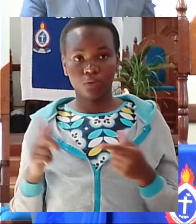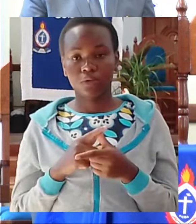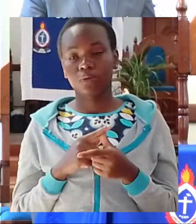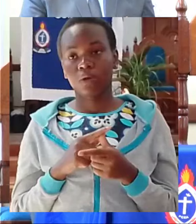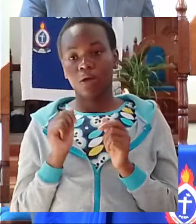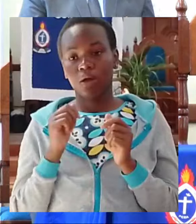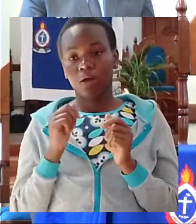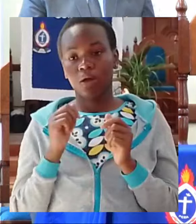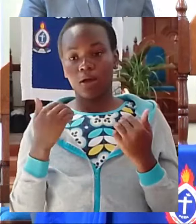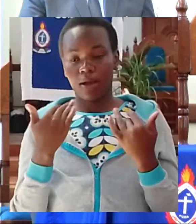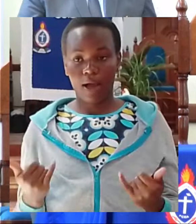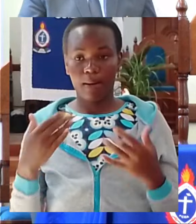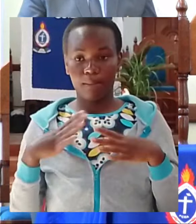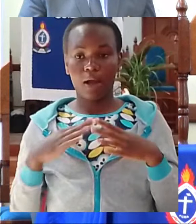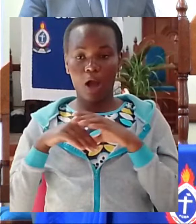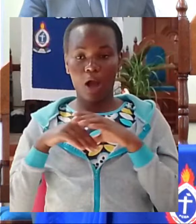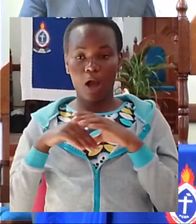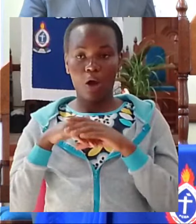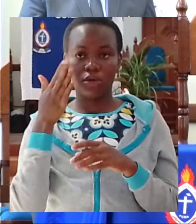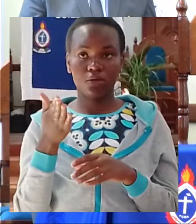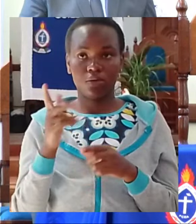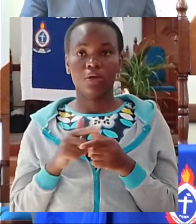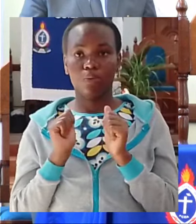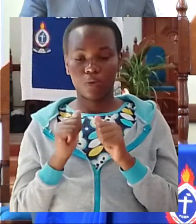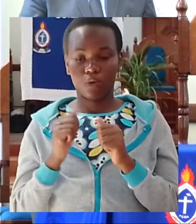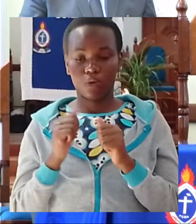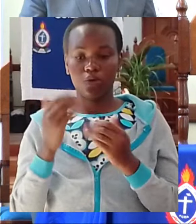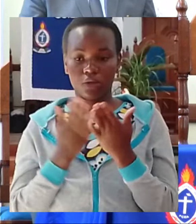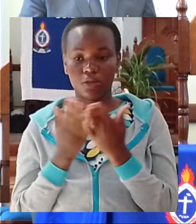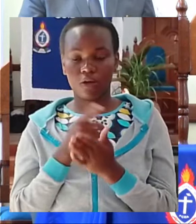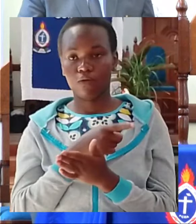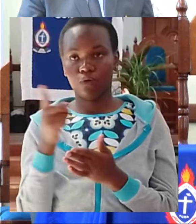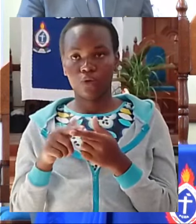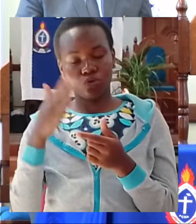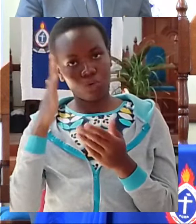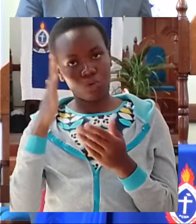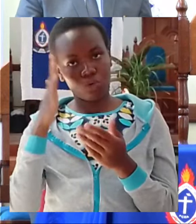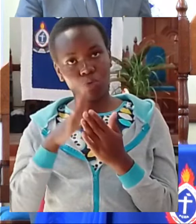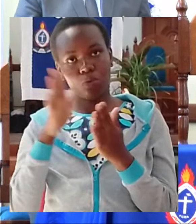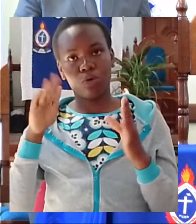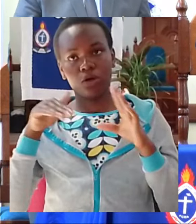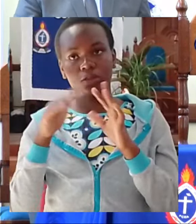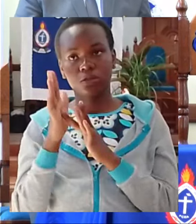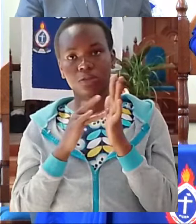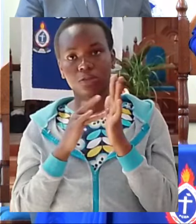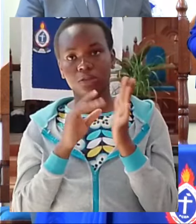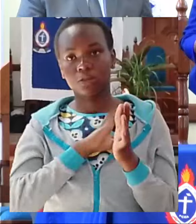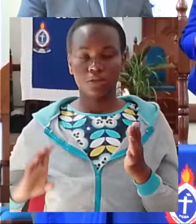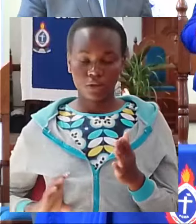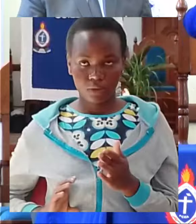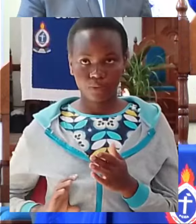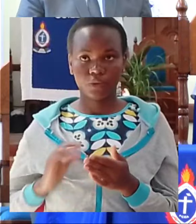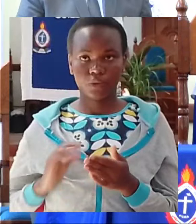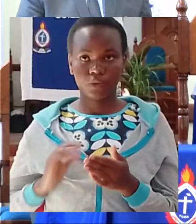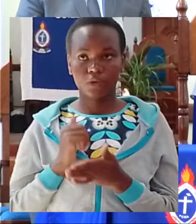as our young people. As we go out, may we go out to serve you and even to know you more. In Jesus' name we pray.